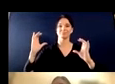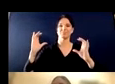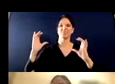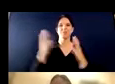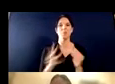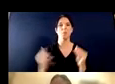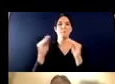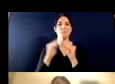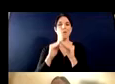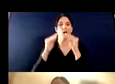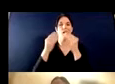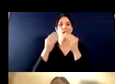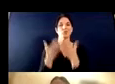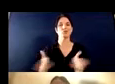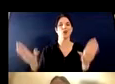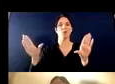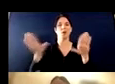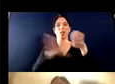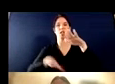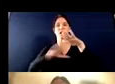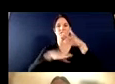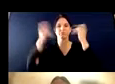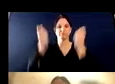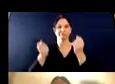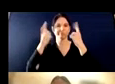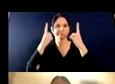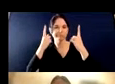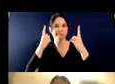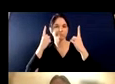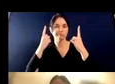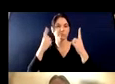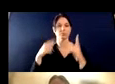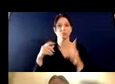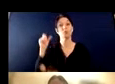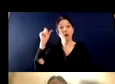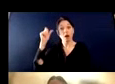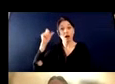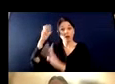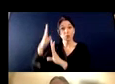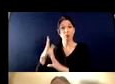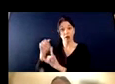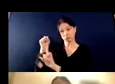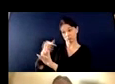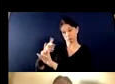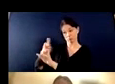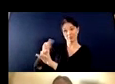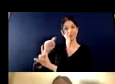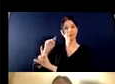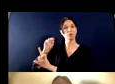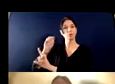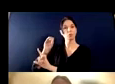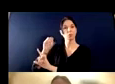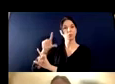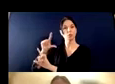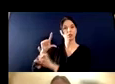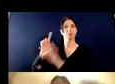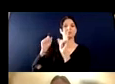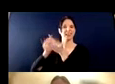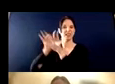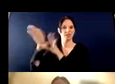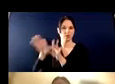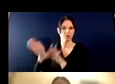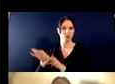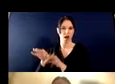and what it means. So the audiogram is a tool that can be used to describe a person's hearing